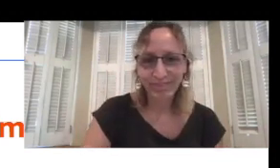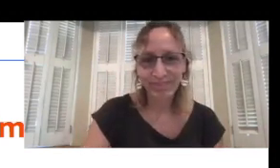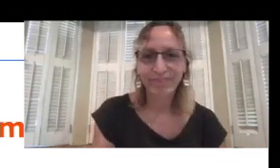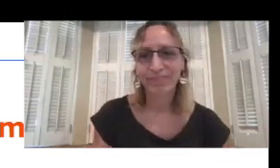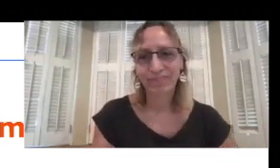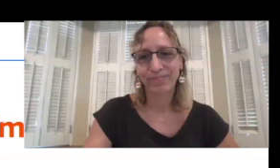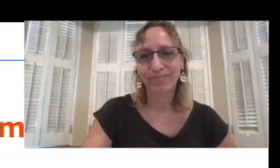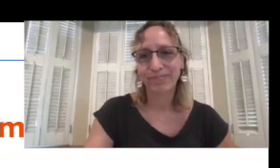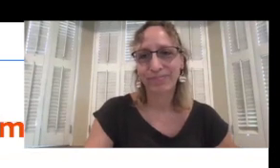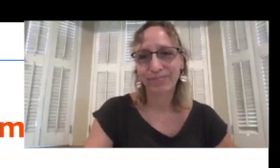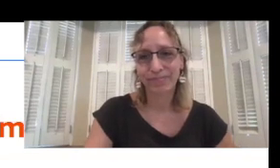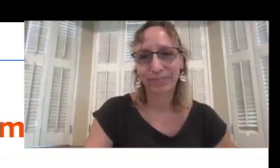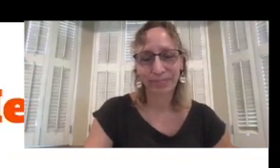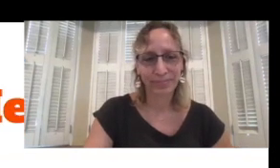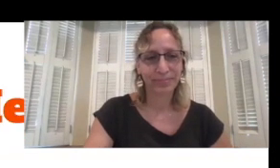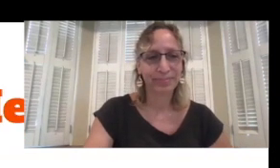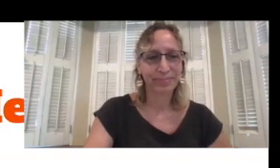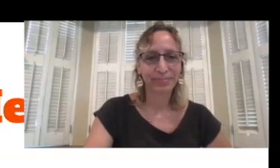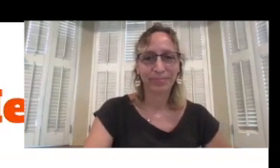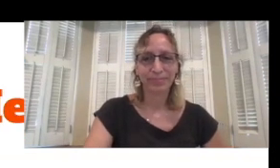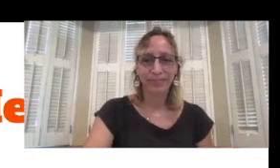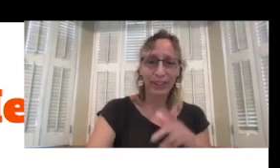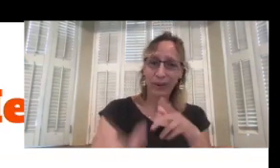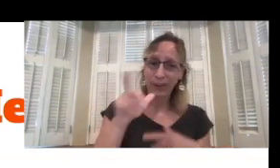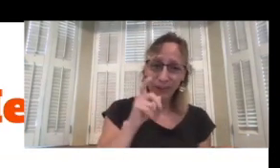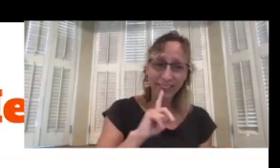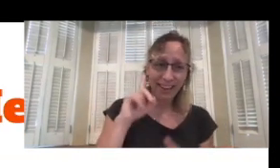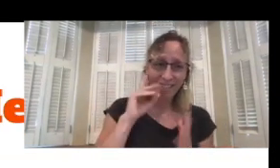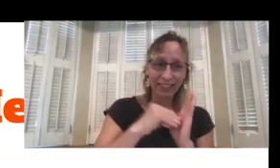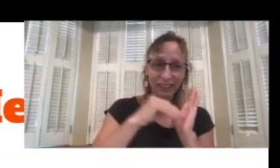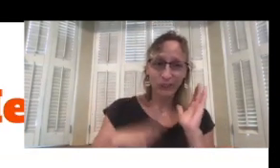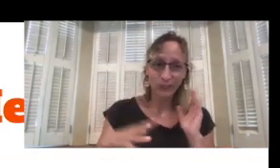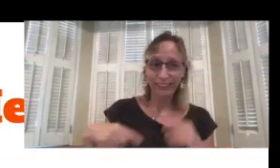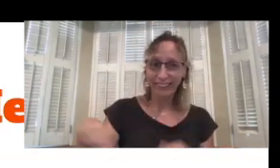And then we'll talk about the second two myths in later slides.